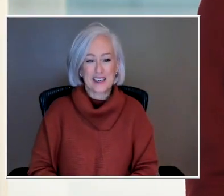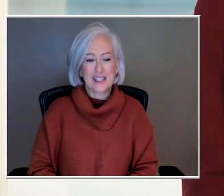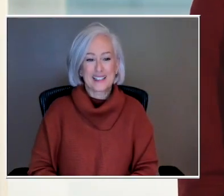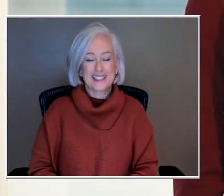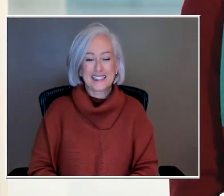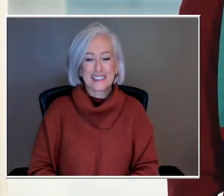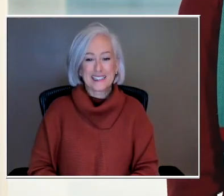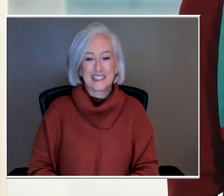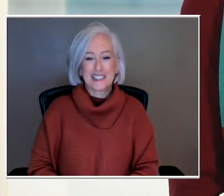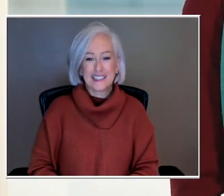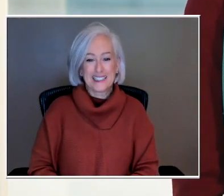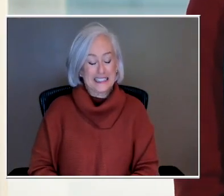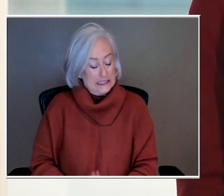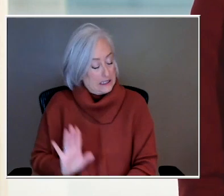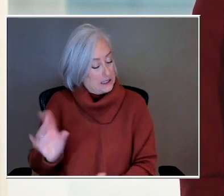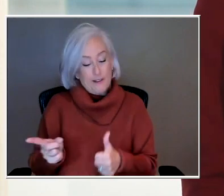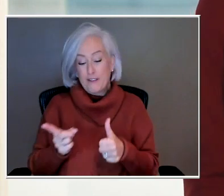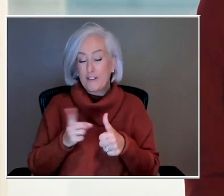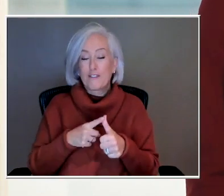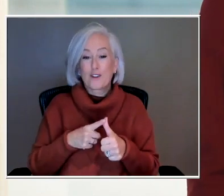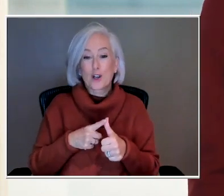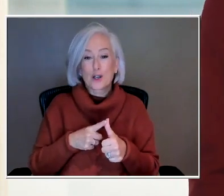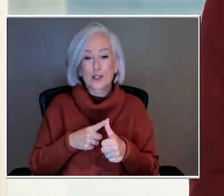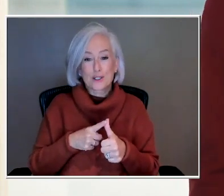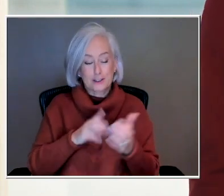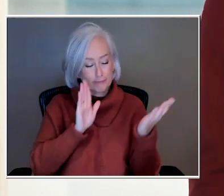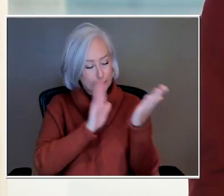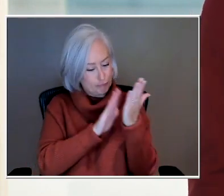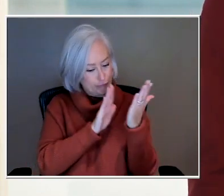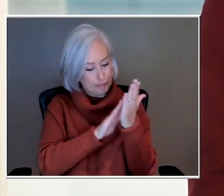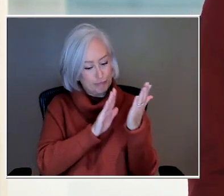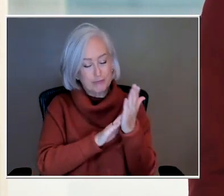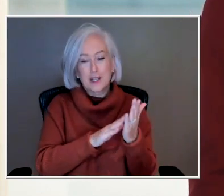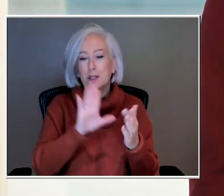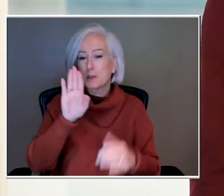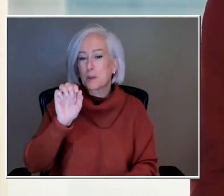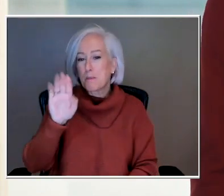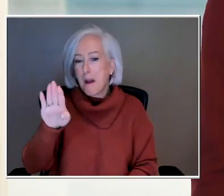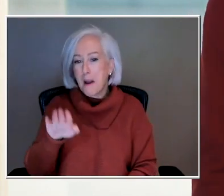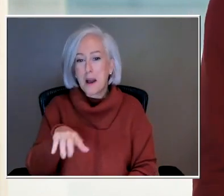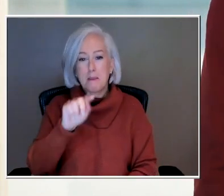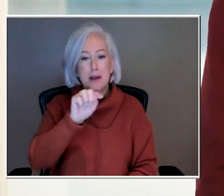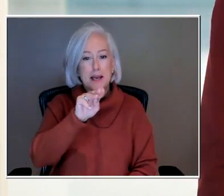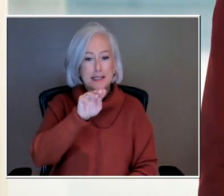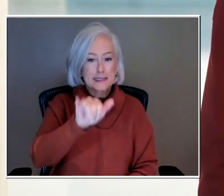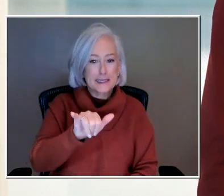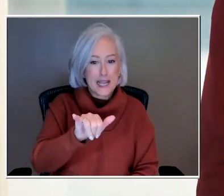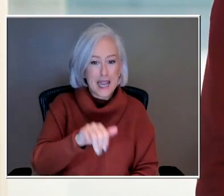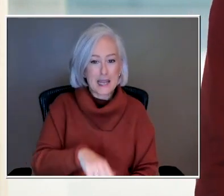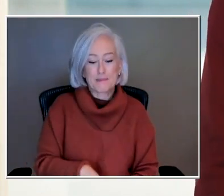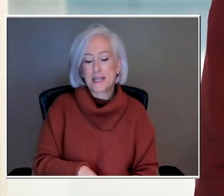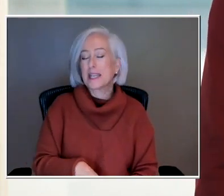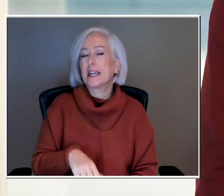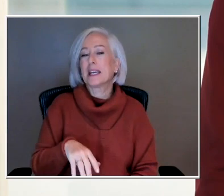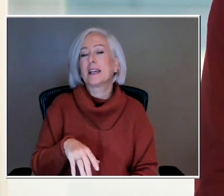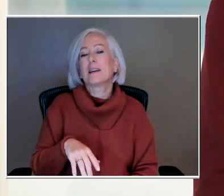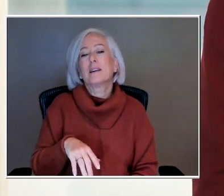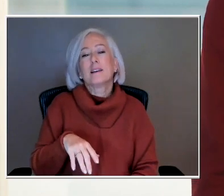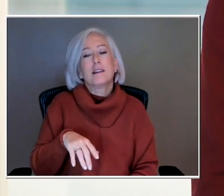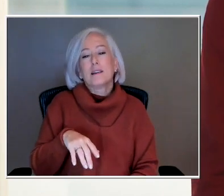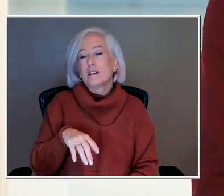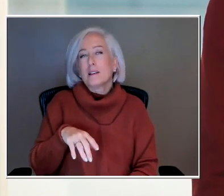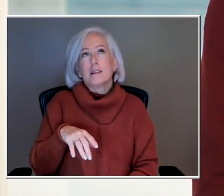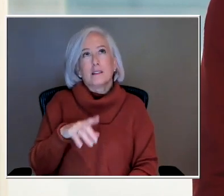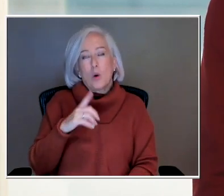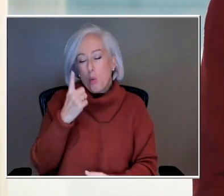I mean, first, a massive shout out, thank you to Bob, to Tammy, to Sean Long, to, one of the things that's great about these